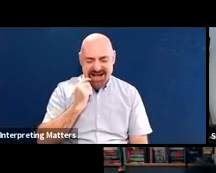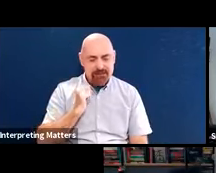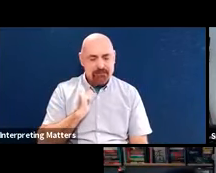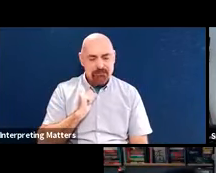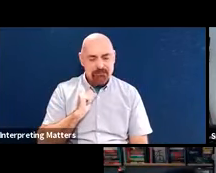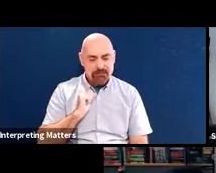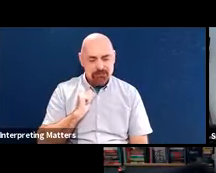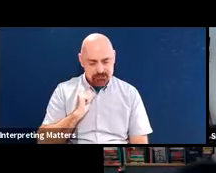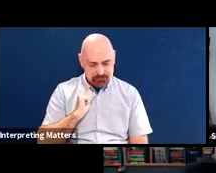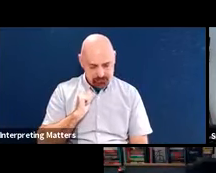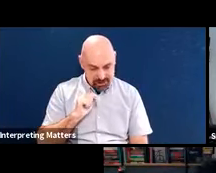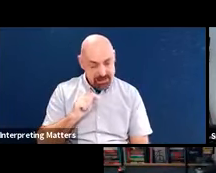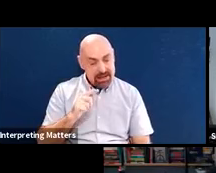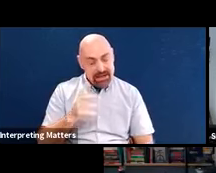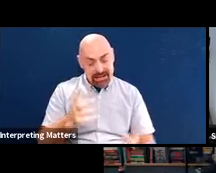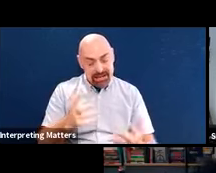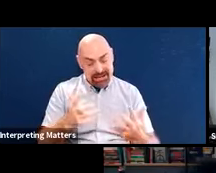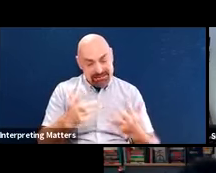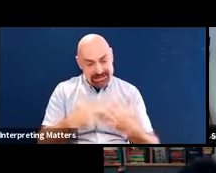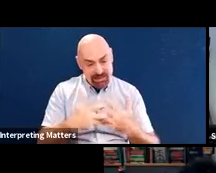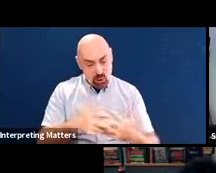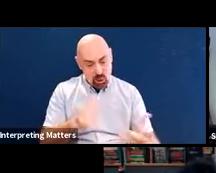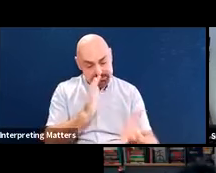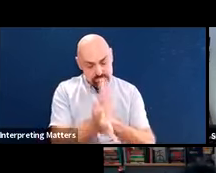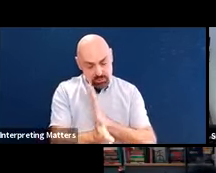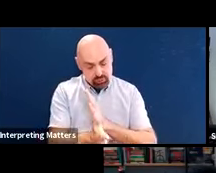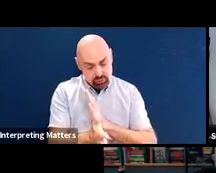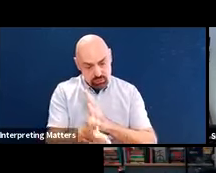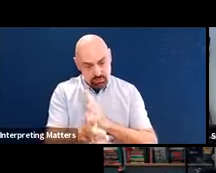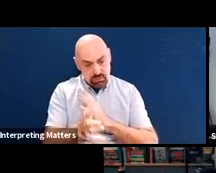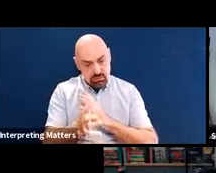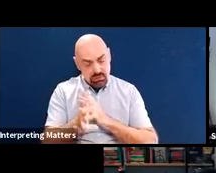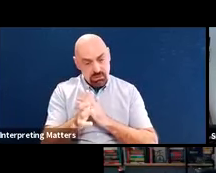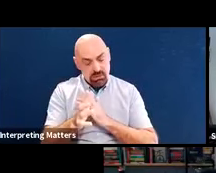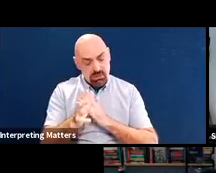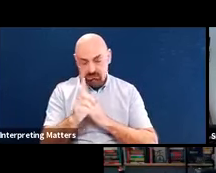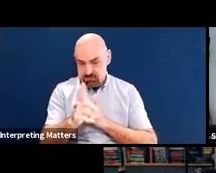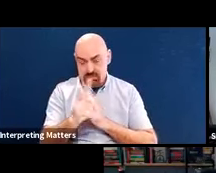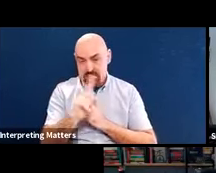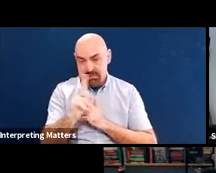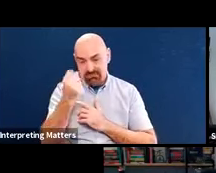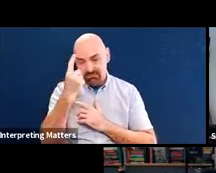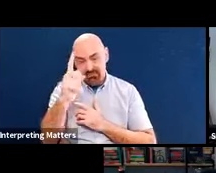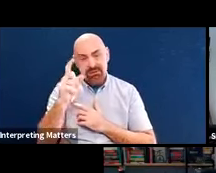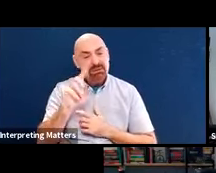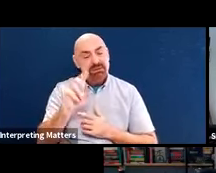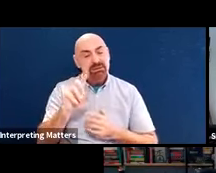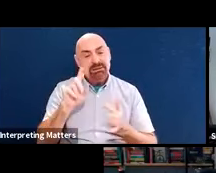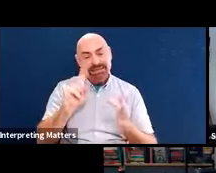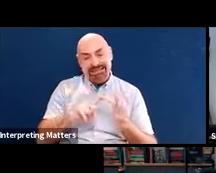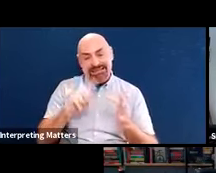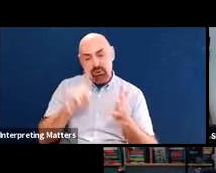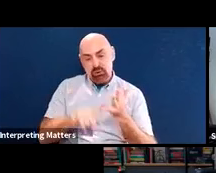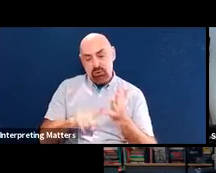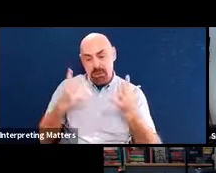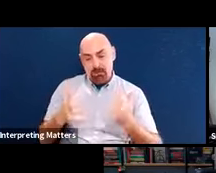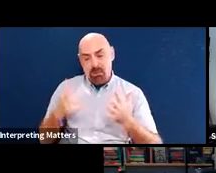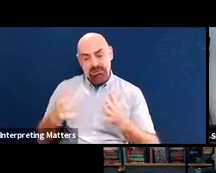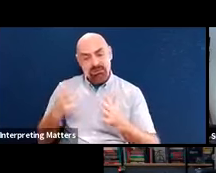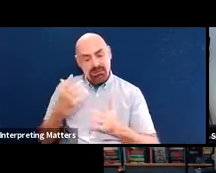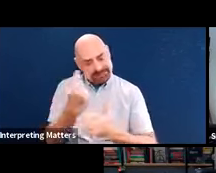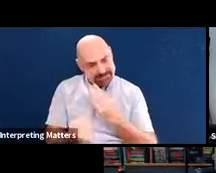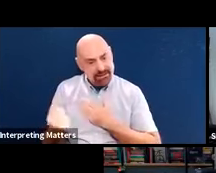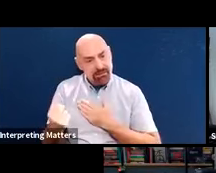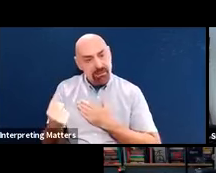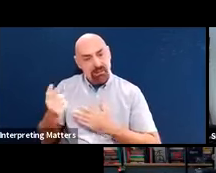to technological disruption at a moment when the EU is struggling to create a fully functioning digital single market.